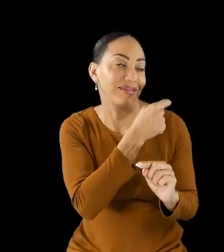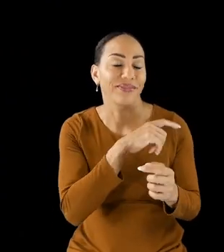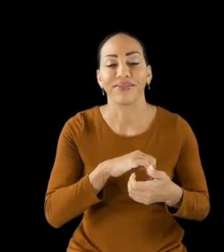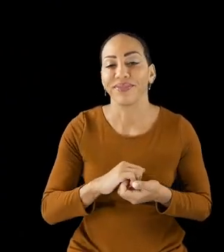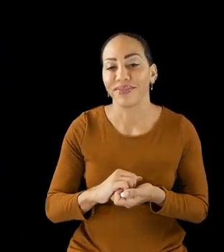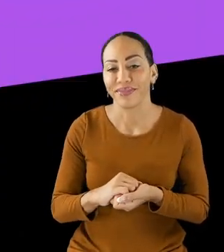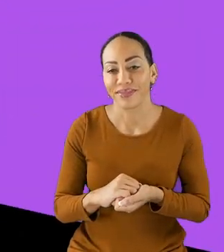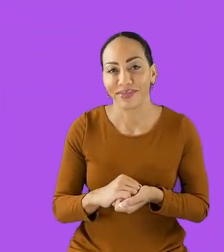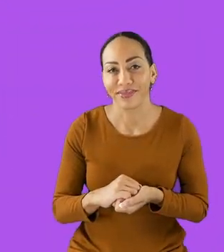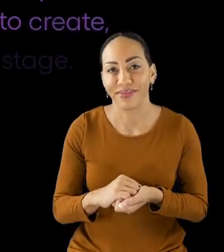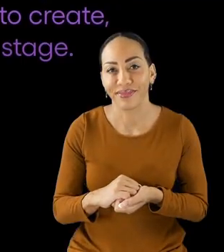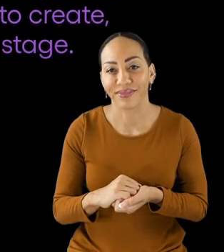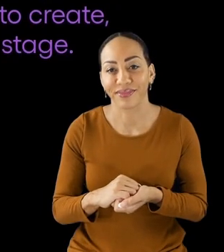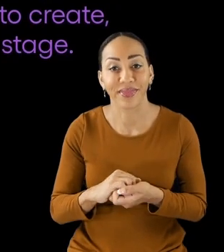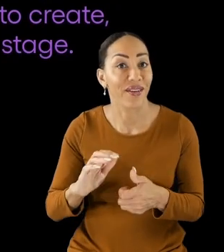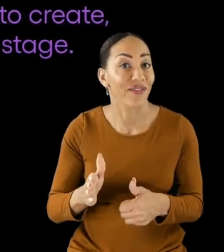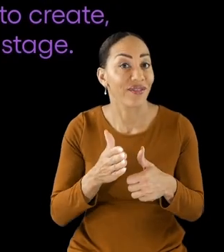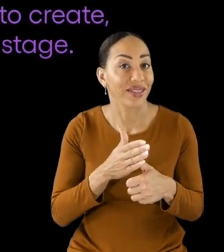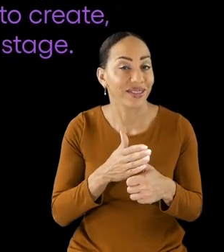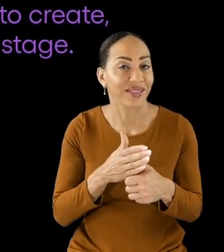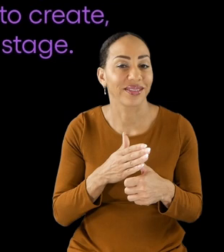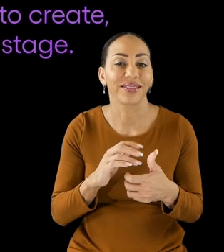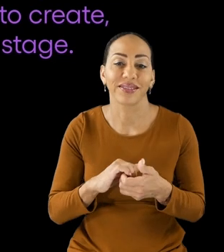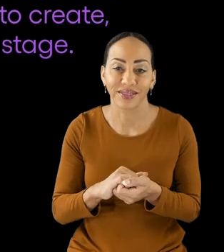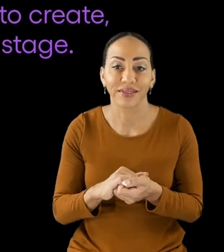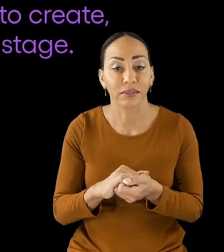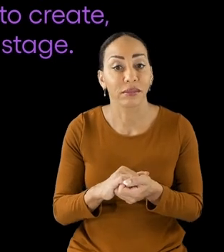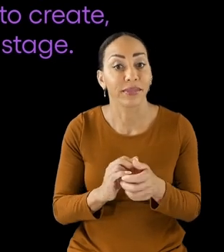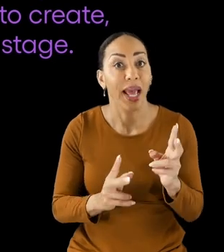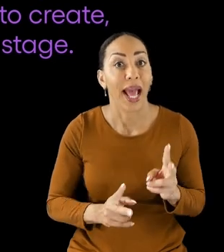So the first one is actually a clip from the